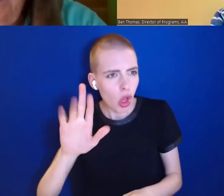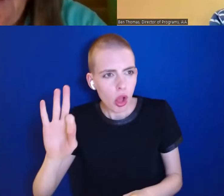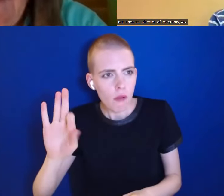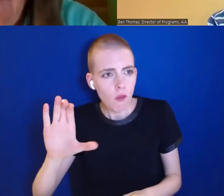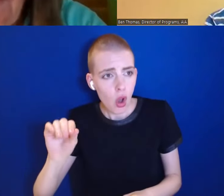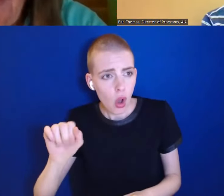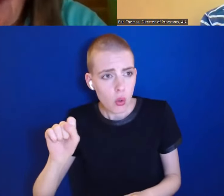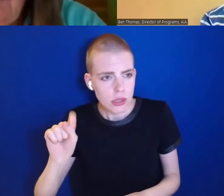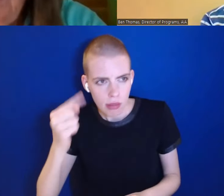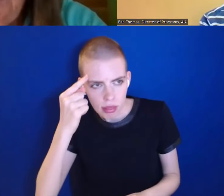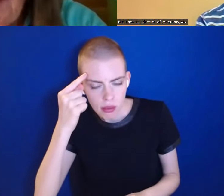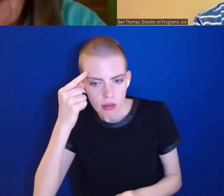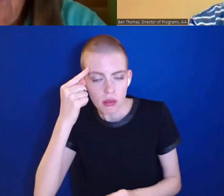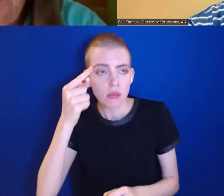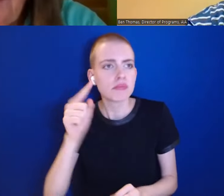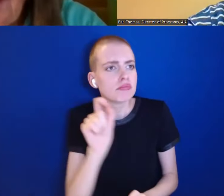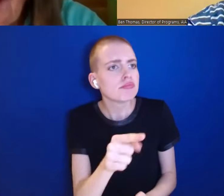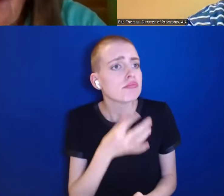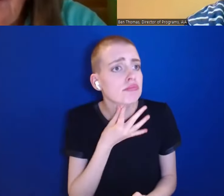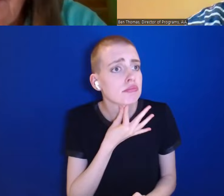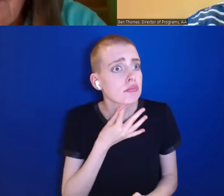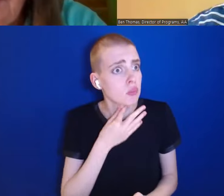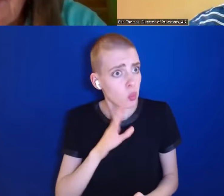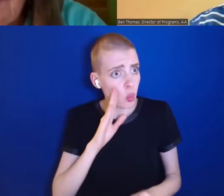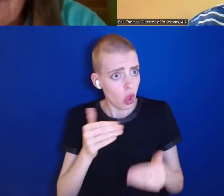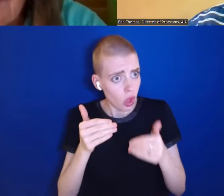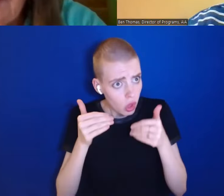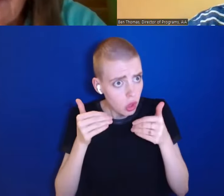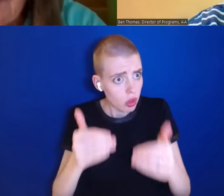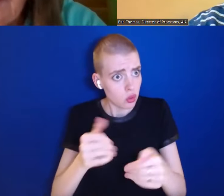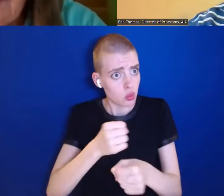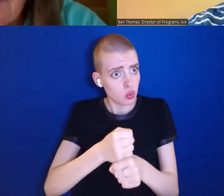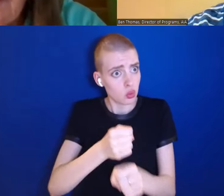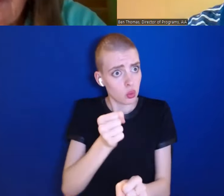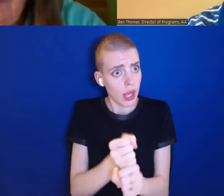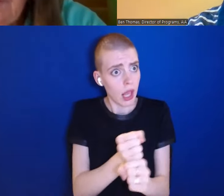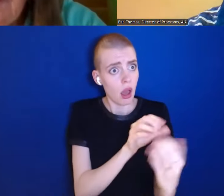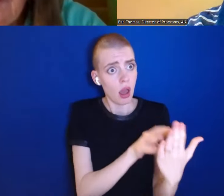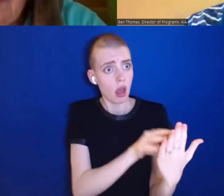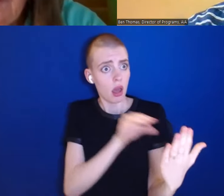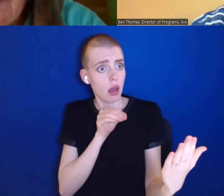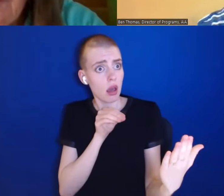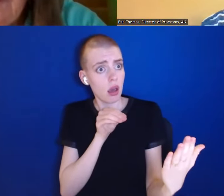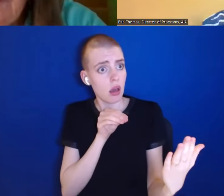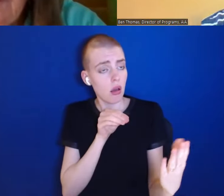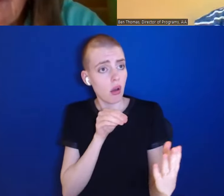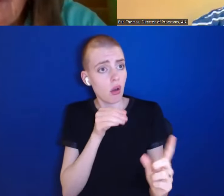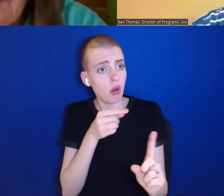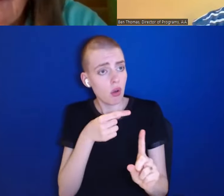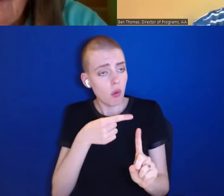if there was going to be possibly a reconstruction of a Maya dugout canoe from the pieces that you have found, or from the piece that you have